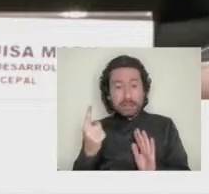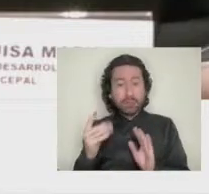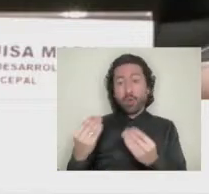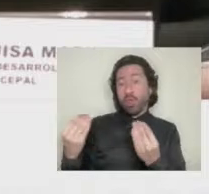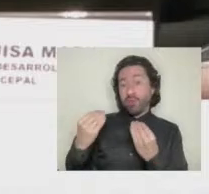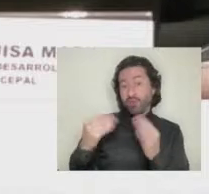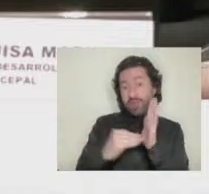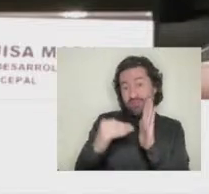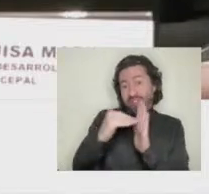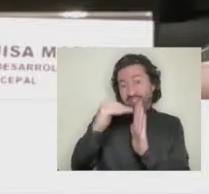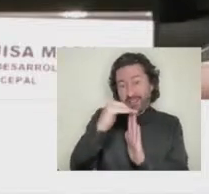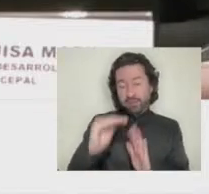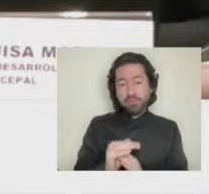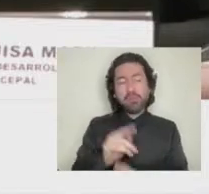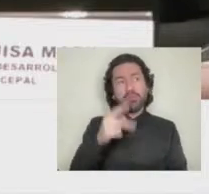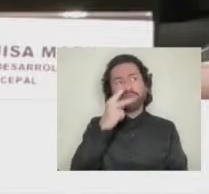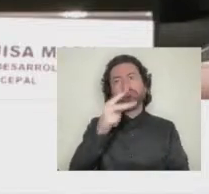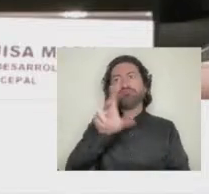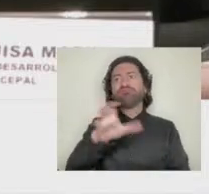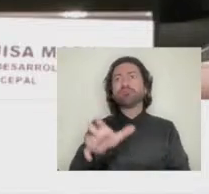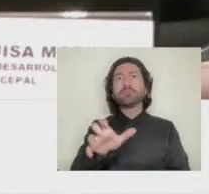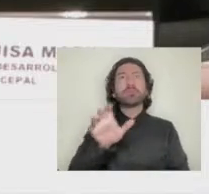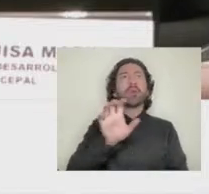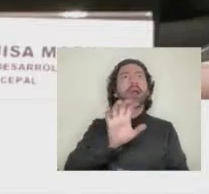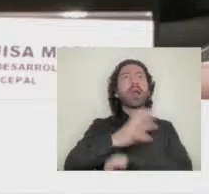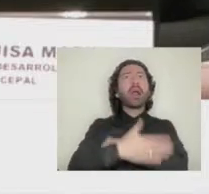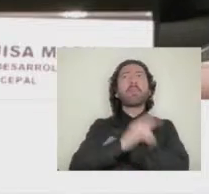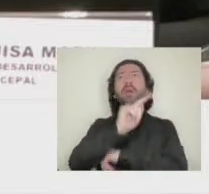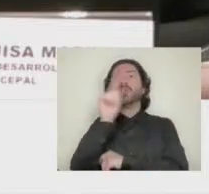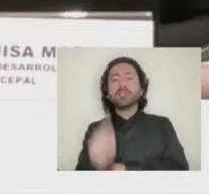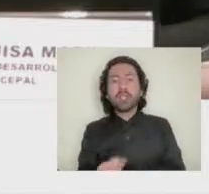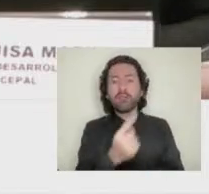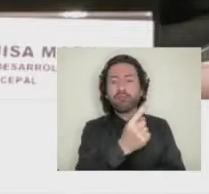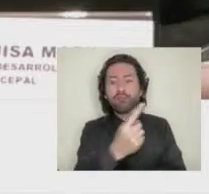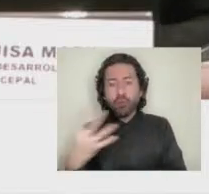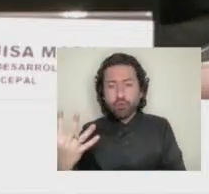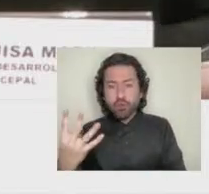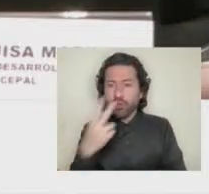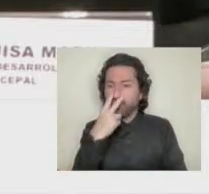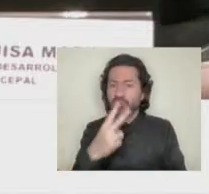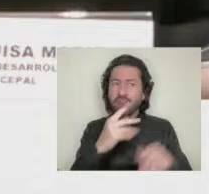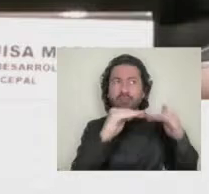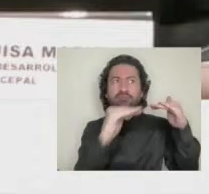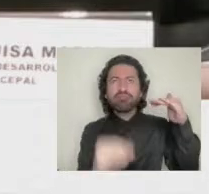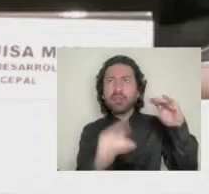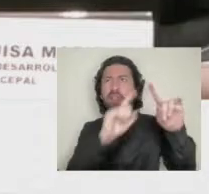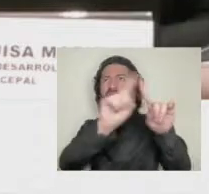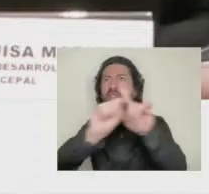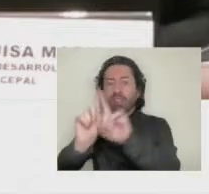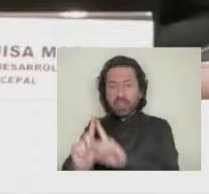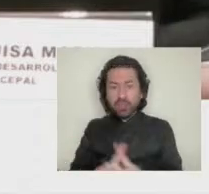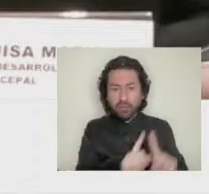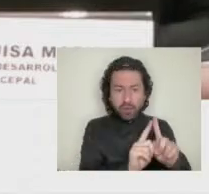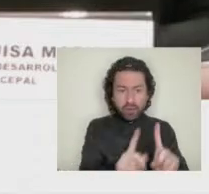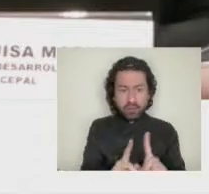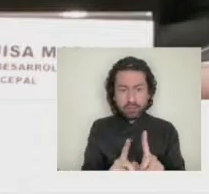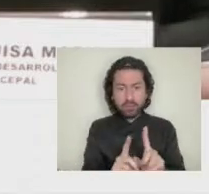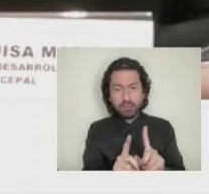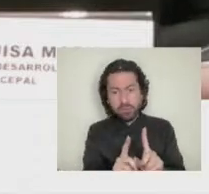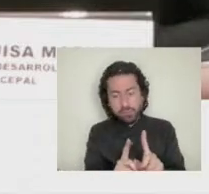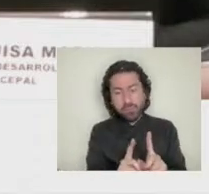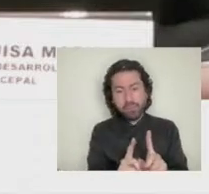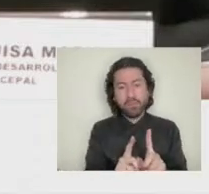this is according to educational level. For the 14 countries in the region, we can see that there are different gaps, of course. Again, we see a great deal